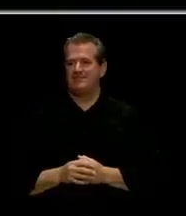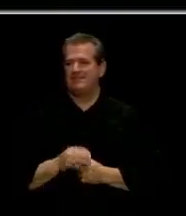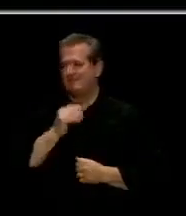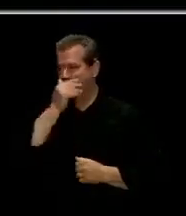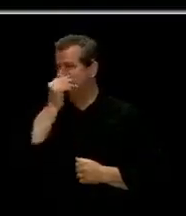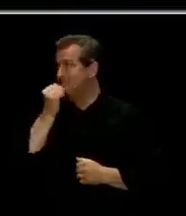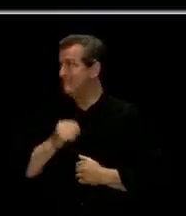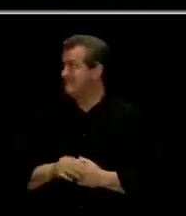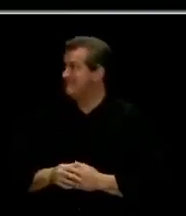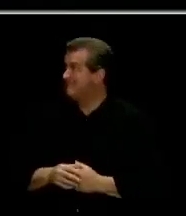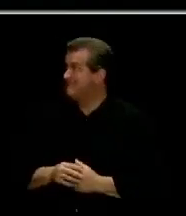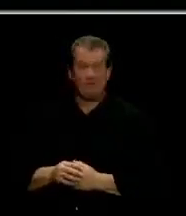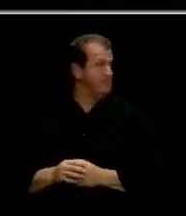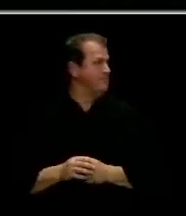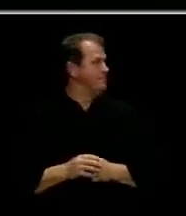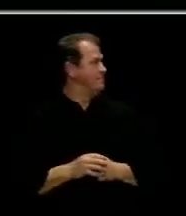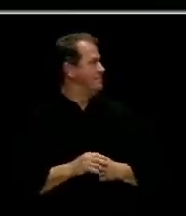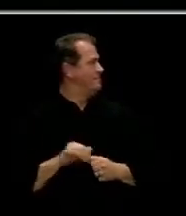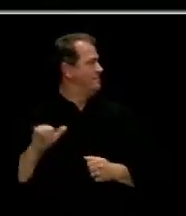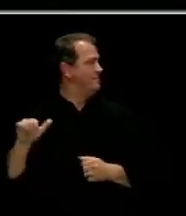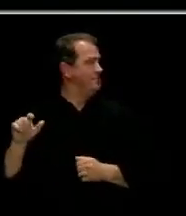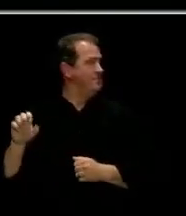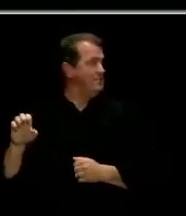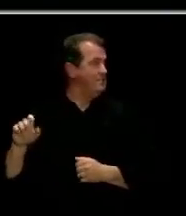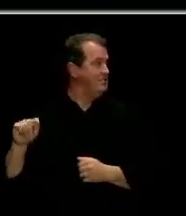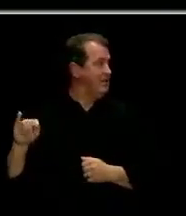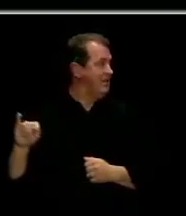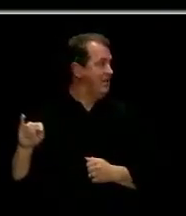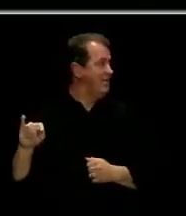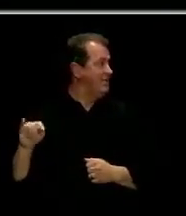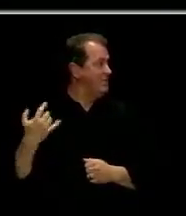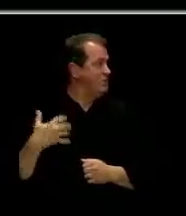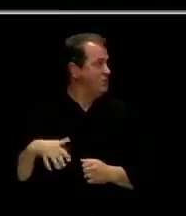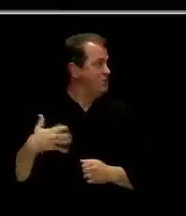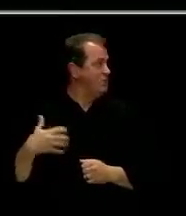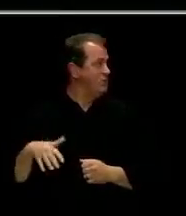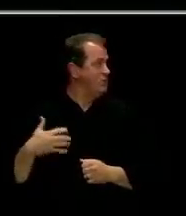Wow, that's a good one. Yeah, look at a Yeti cooler. It's the grand one of the night.